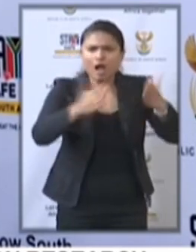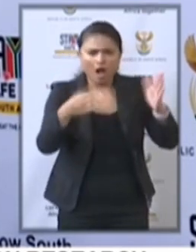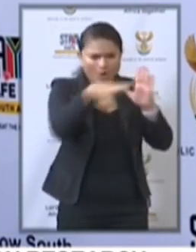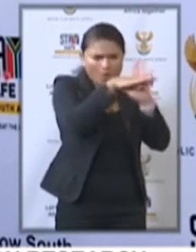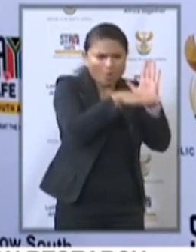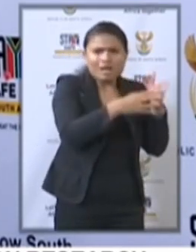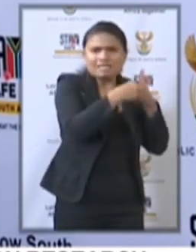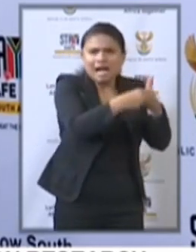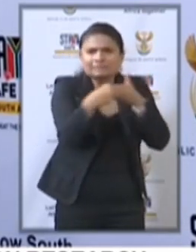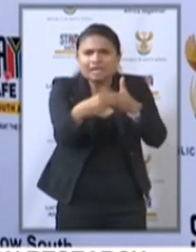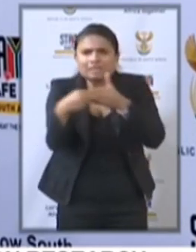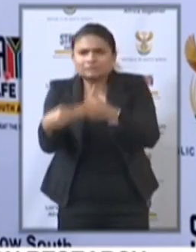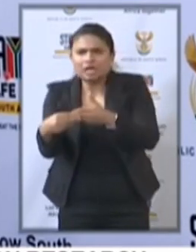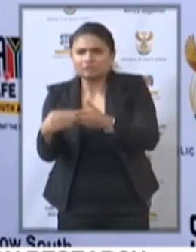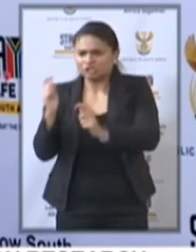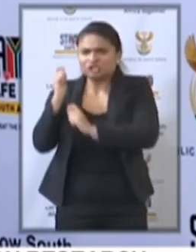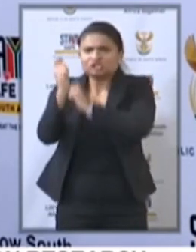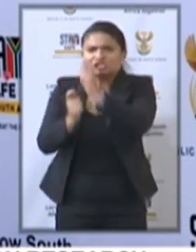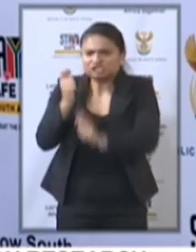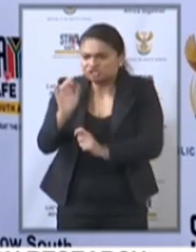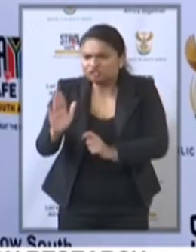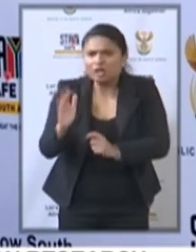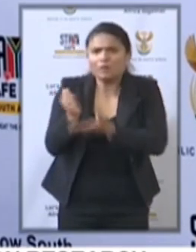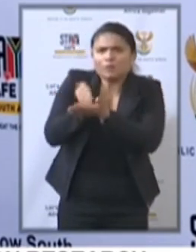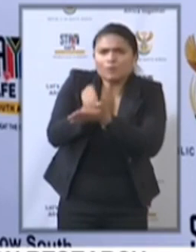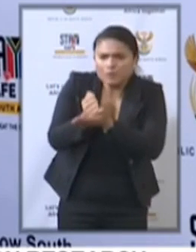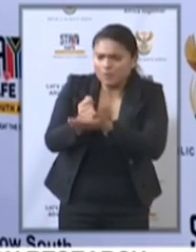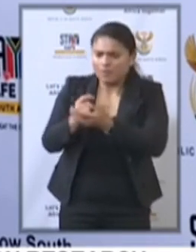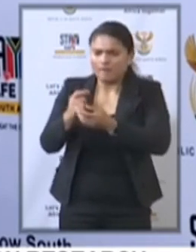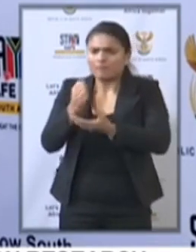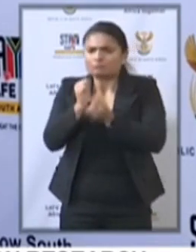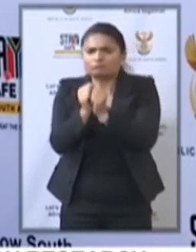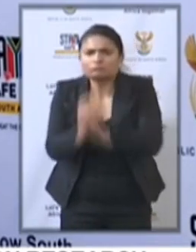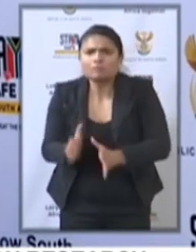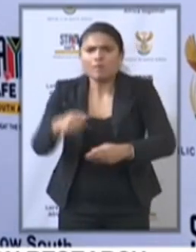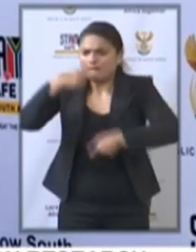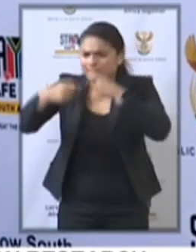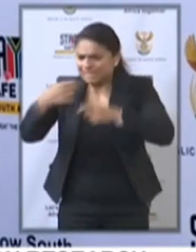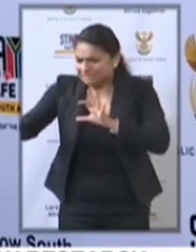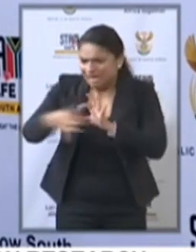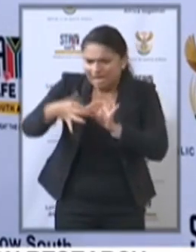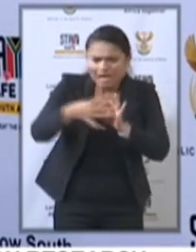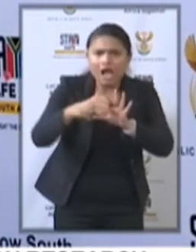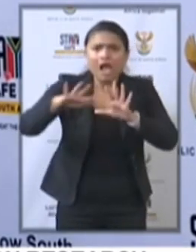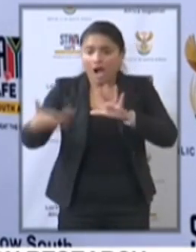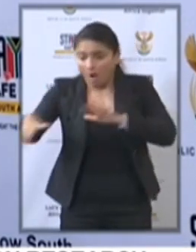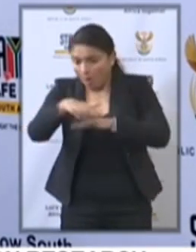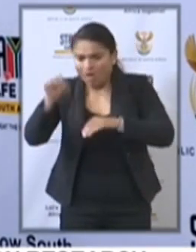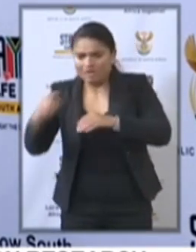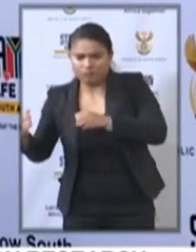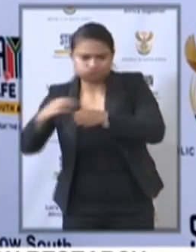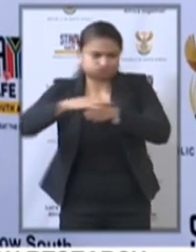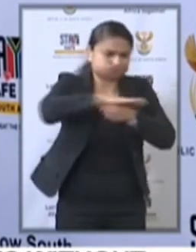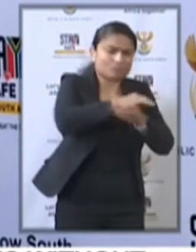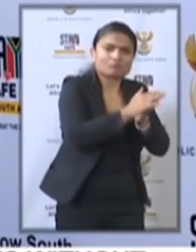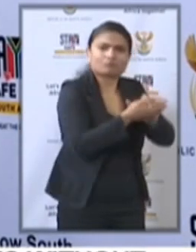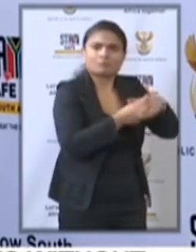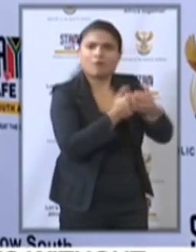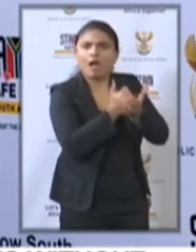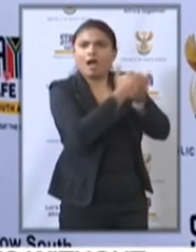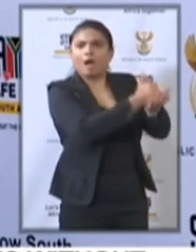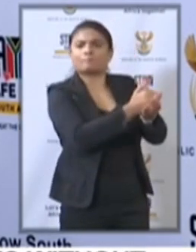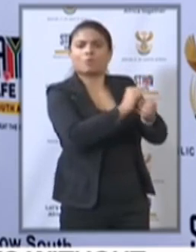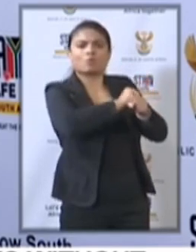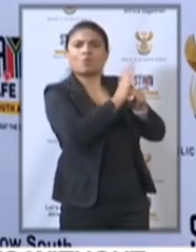traditional medicines. And we are partnering with traditional healers organizations